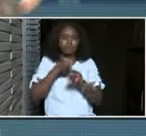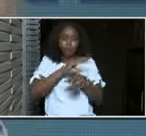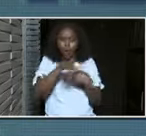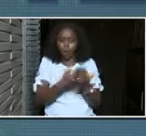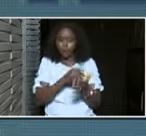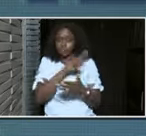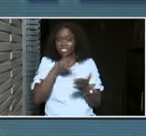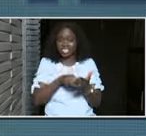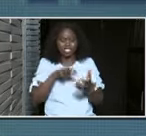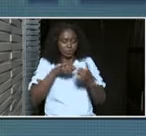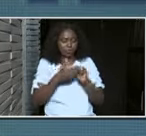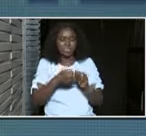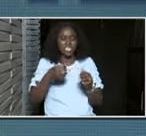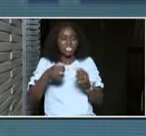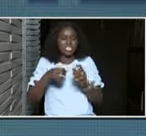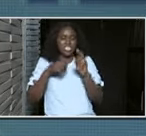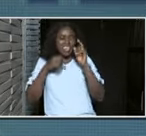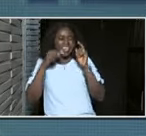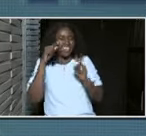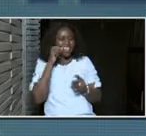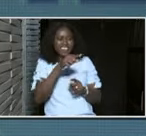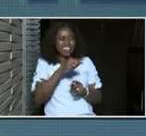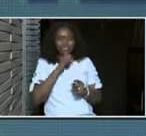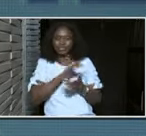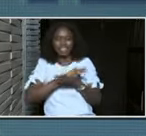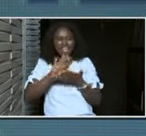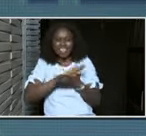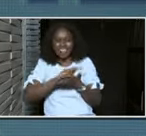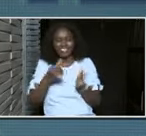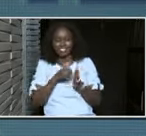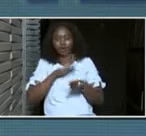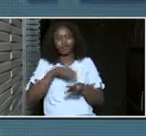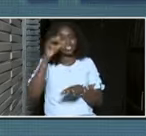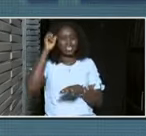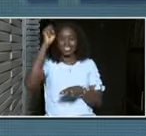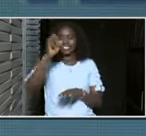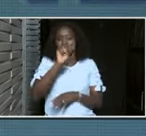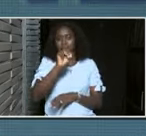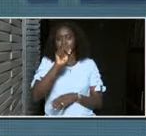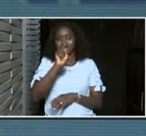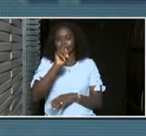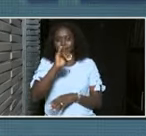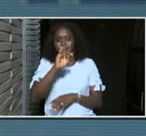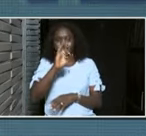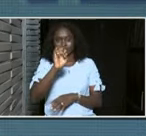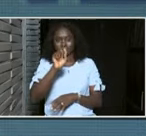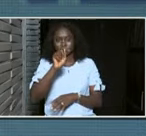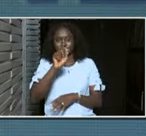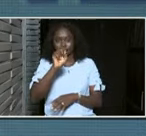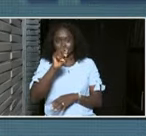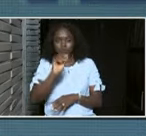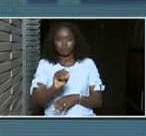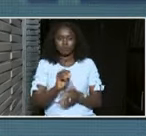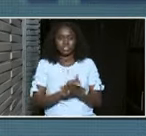out in the manifesto. Then he talked about increasing, like he said, the number